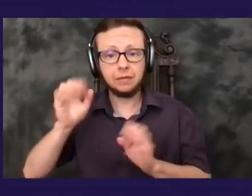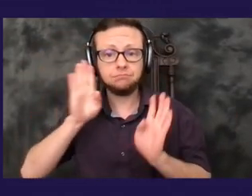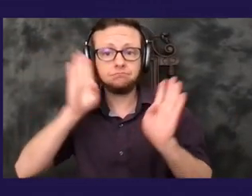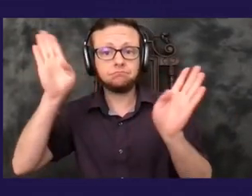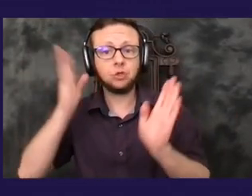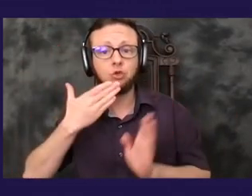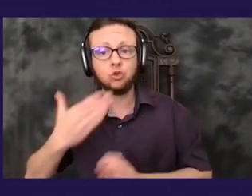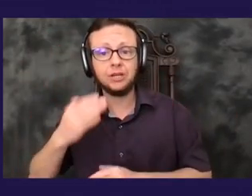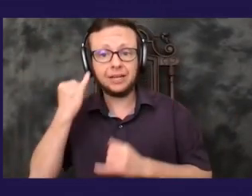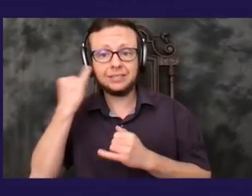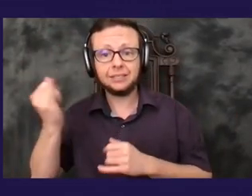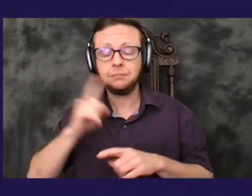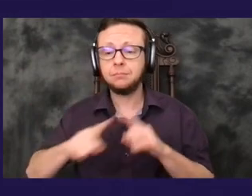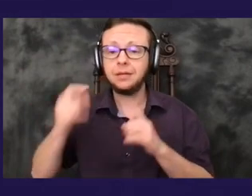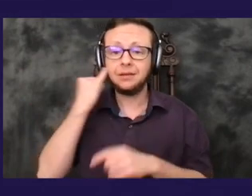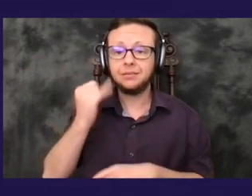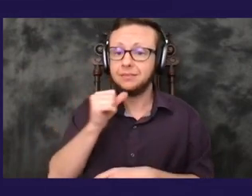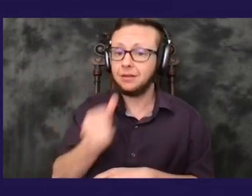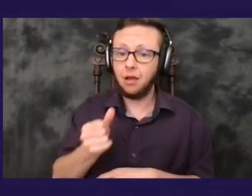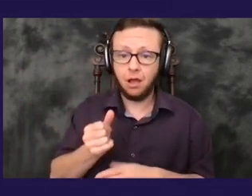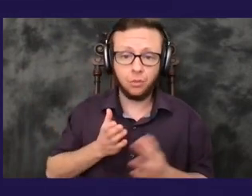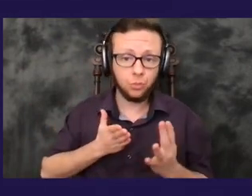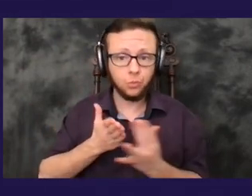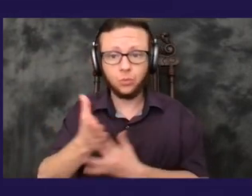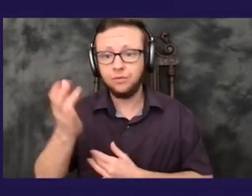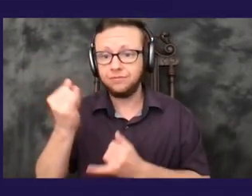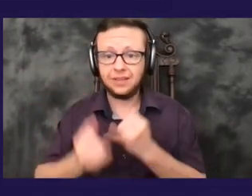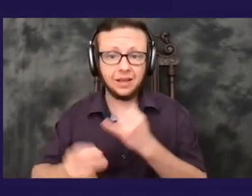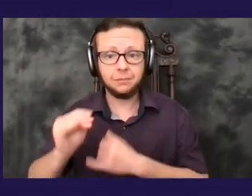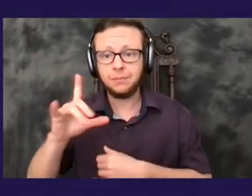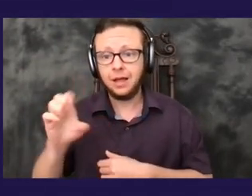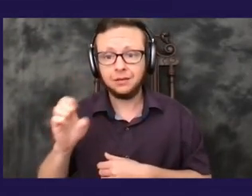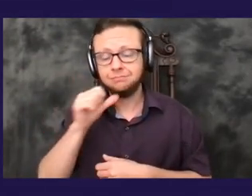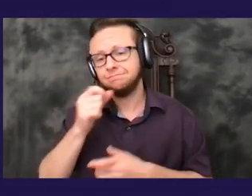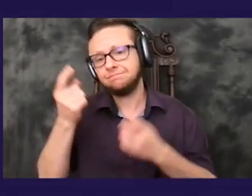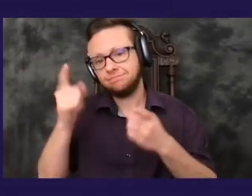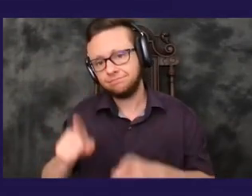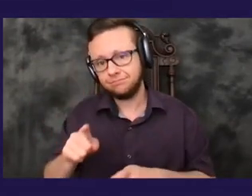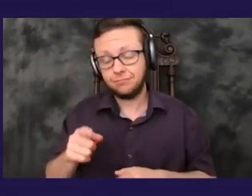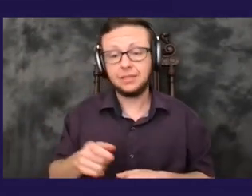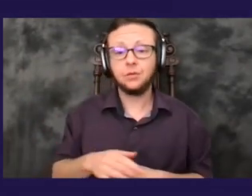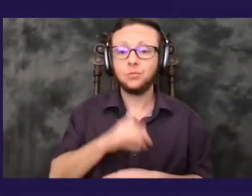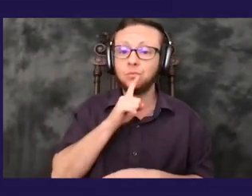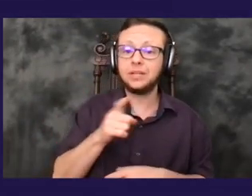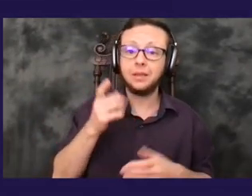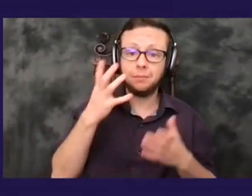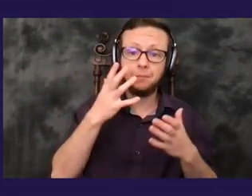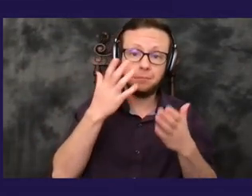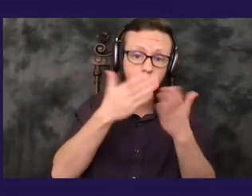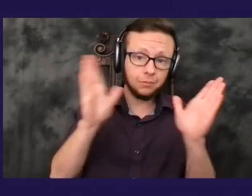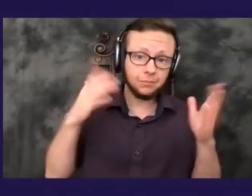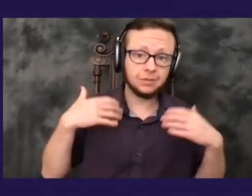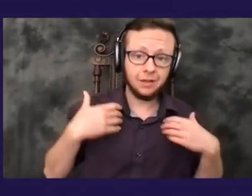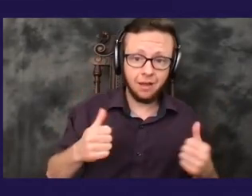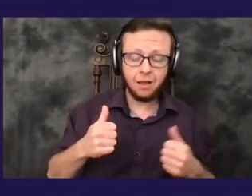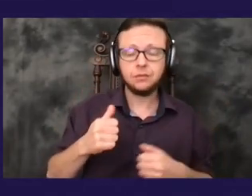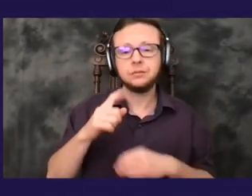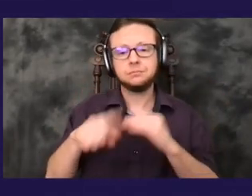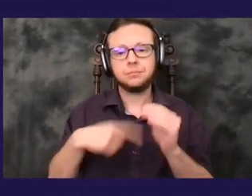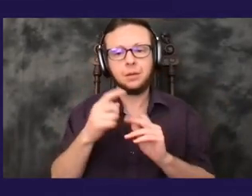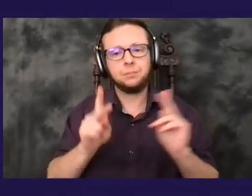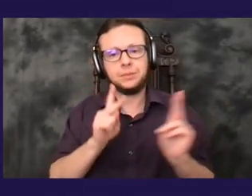final mile, it's not going to happen. And ultimately, at the end of the day, public health, just like politics, has to do with people. And it's their